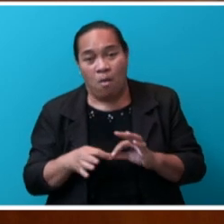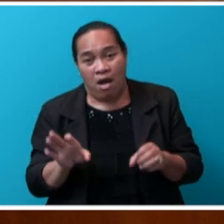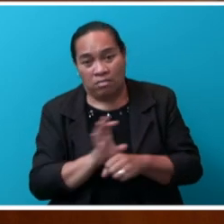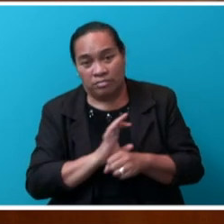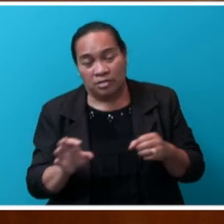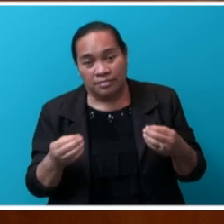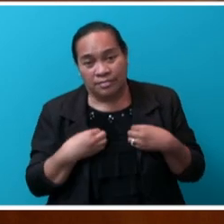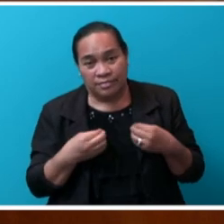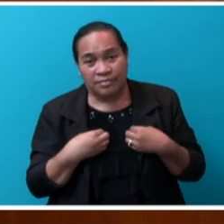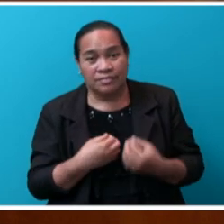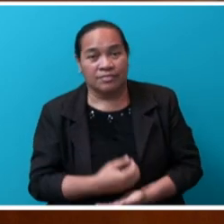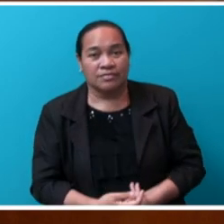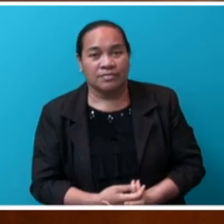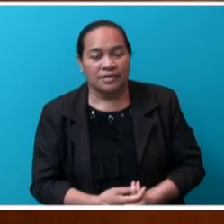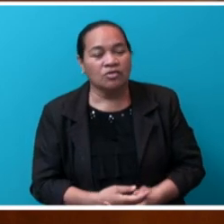Notable